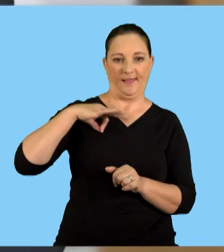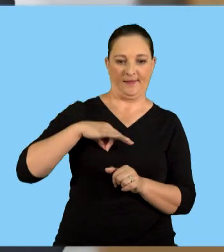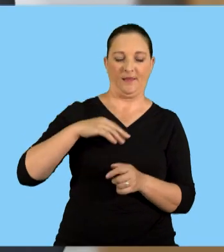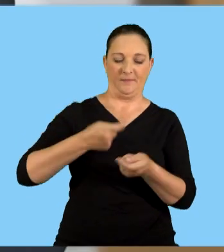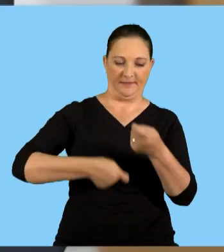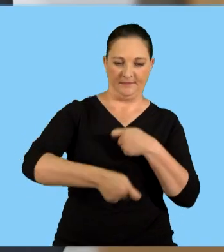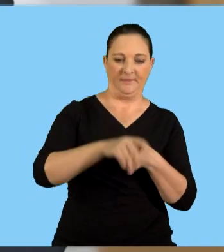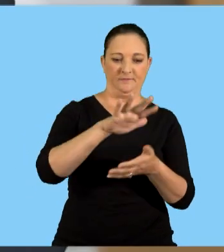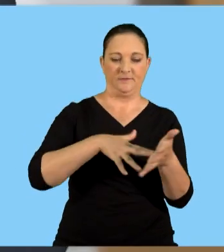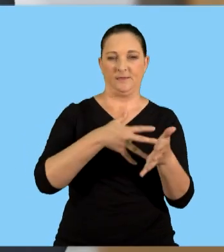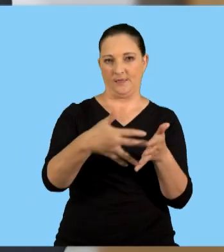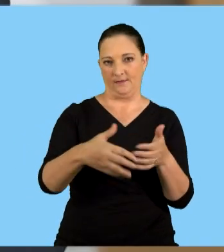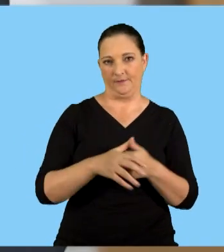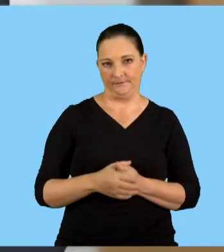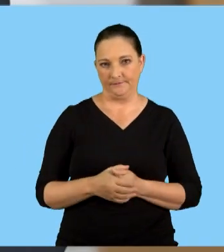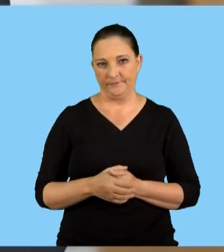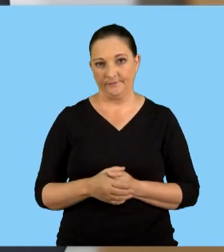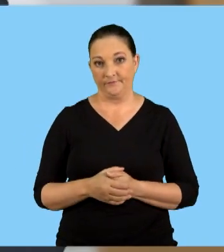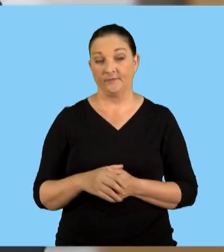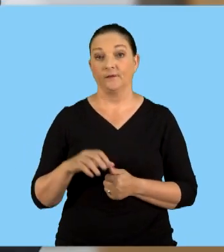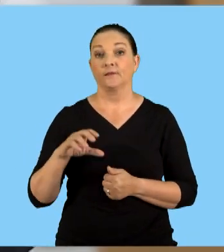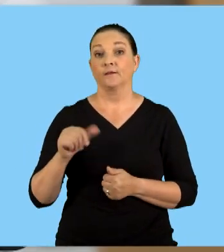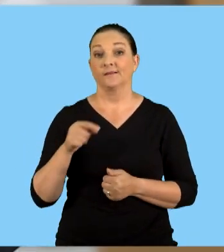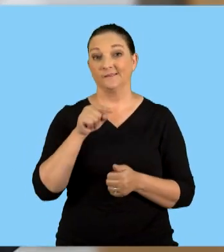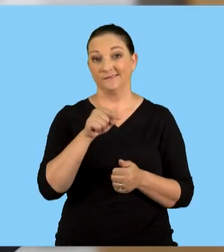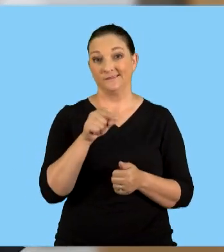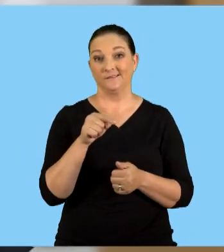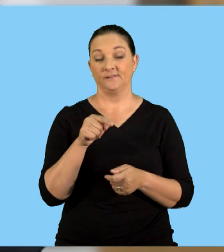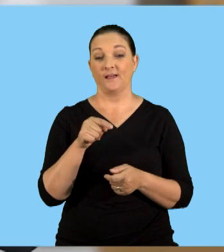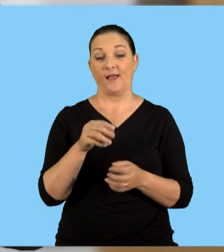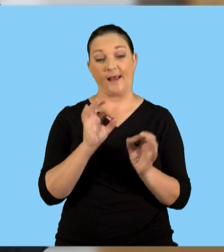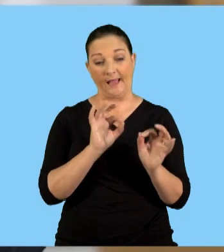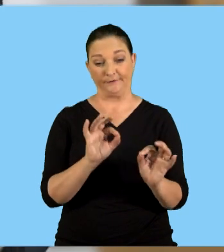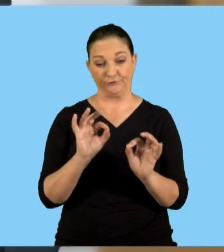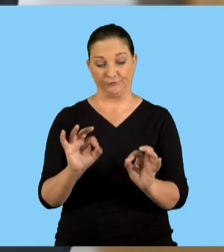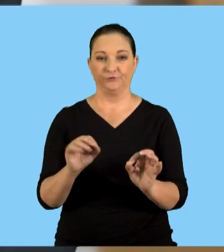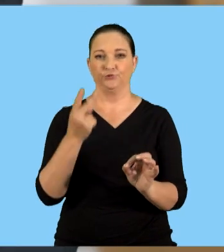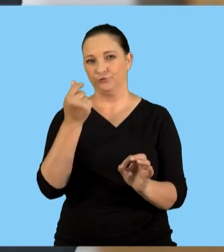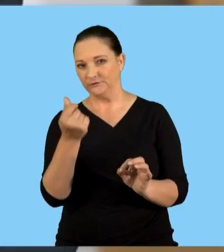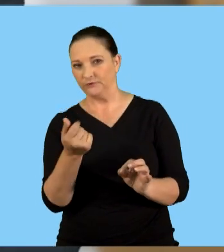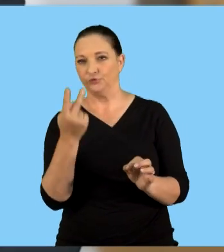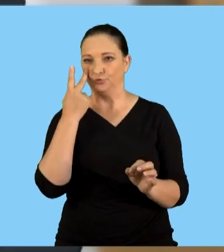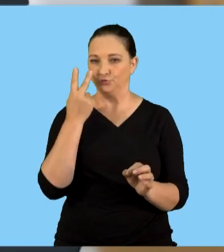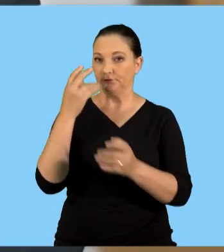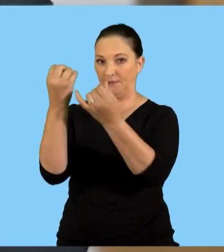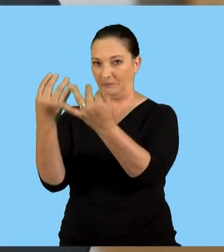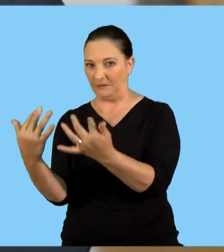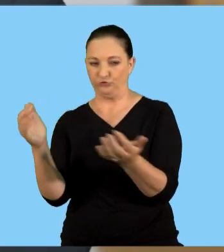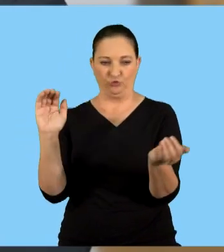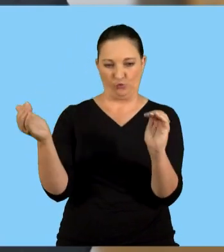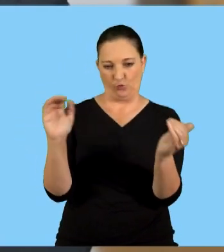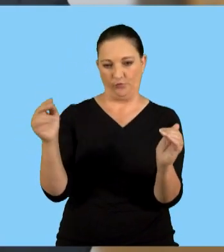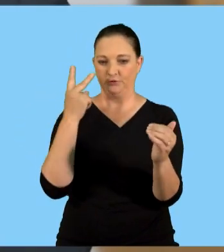costs, income and expenditure statements to get the actual costs, and we can see how far off or how close we were.